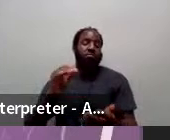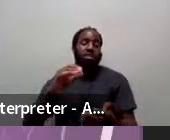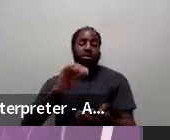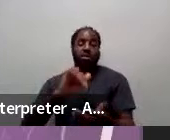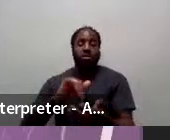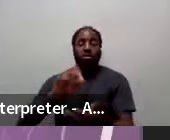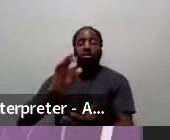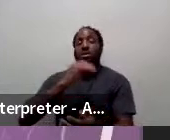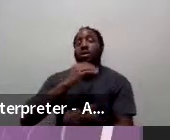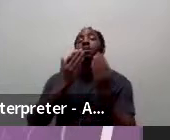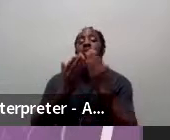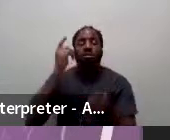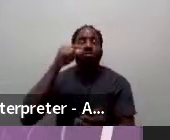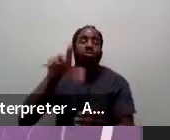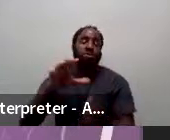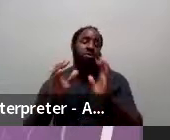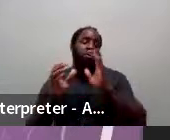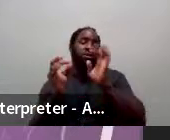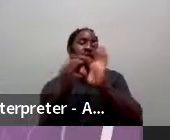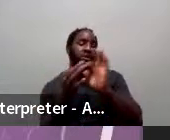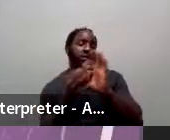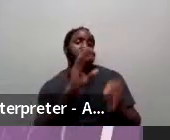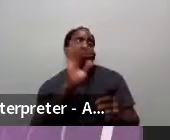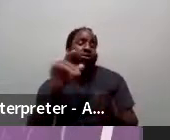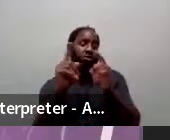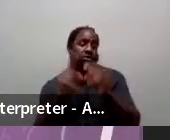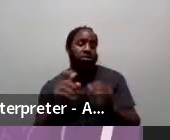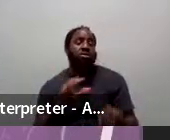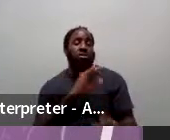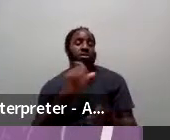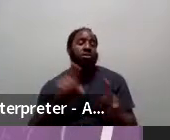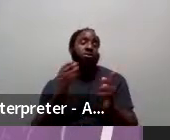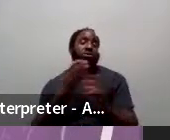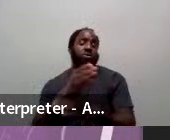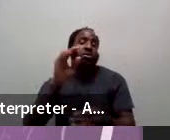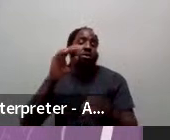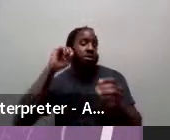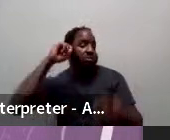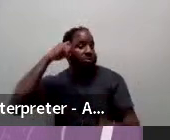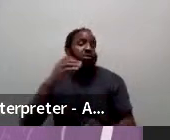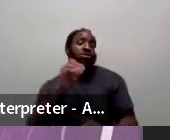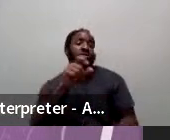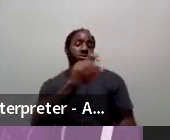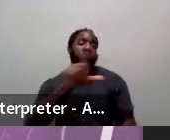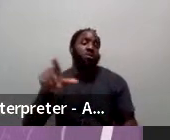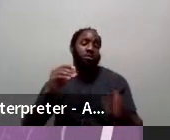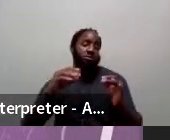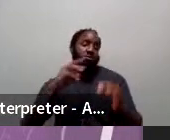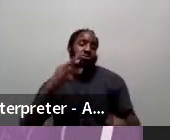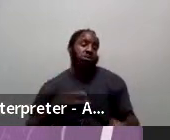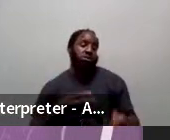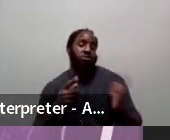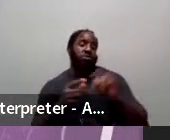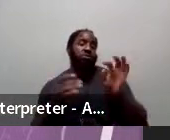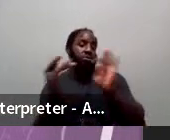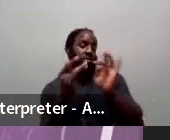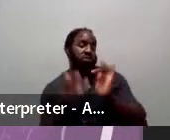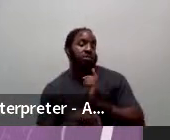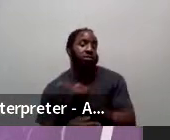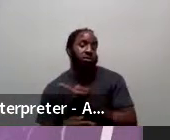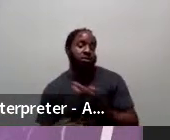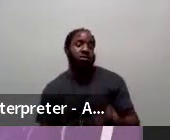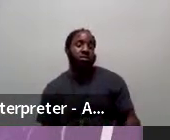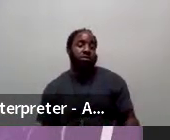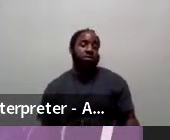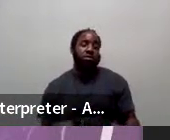very active in Community Board 11 and elsewhere throughout the Bronx. And again, you are also welcome to reach out. Can